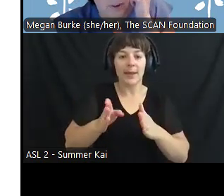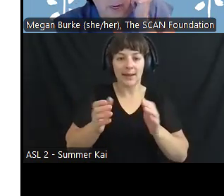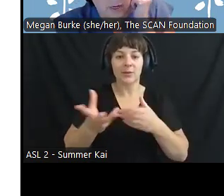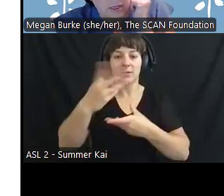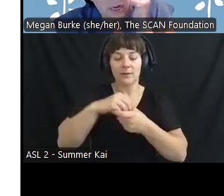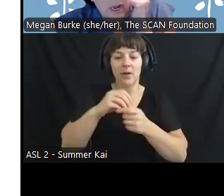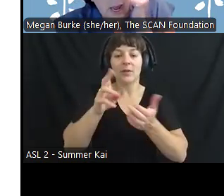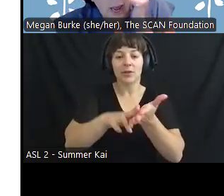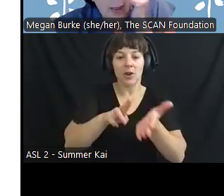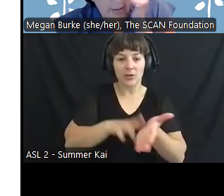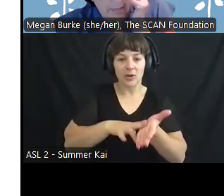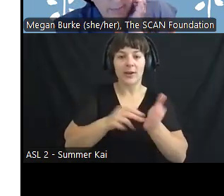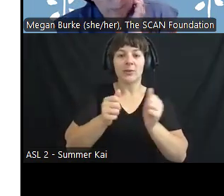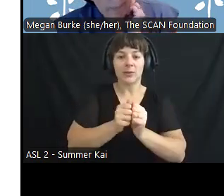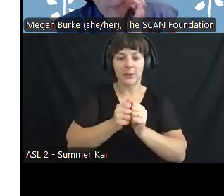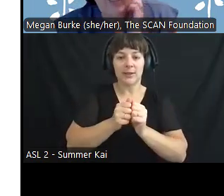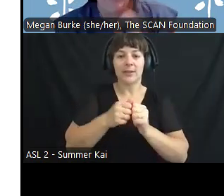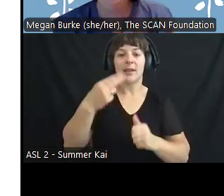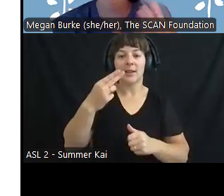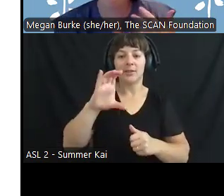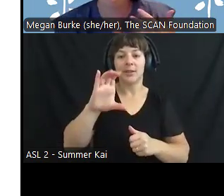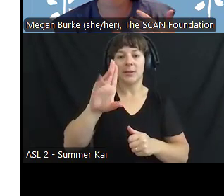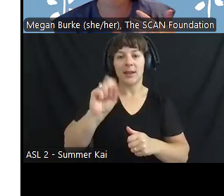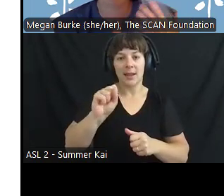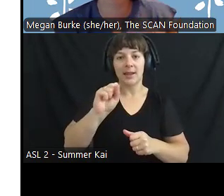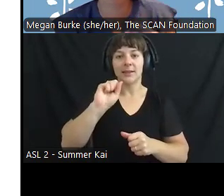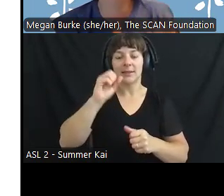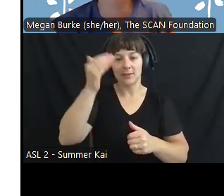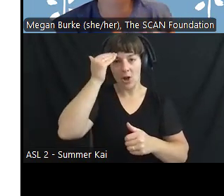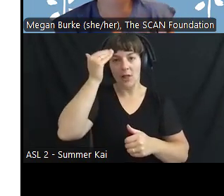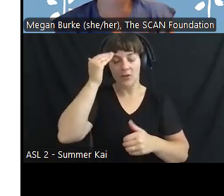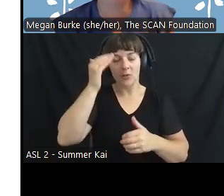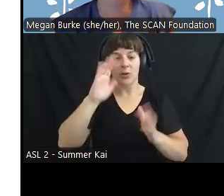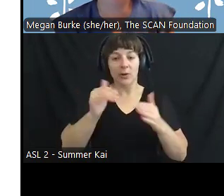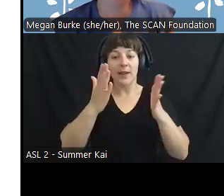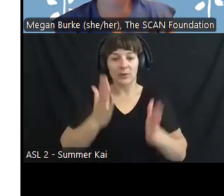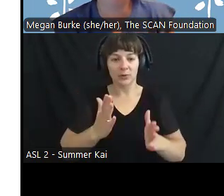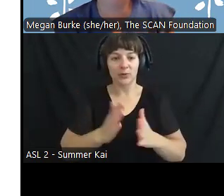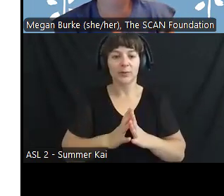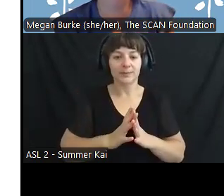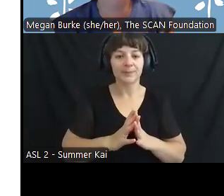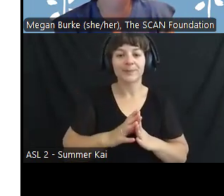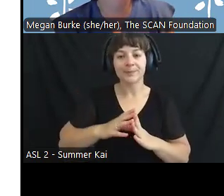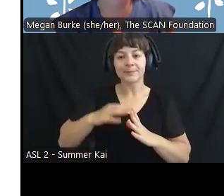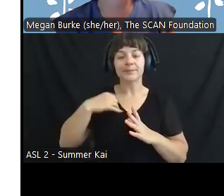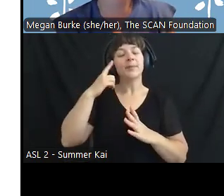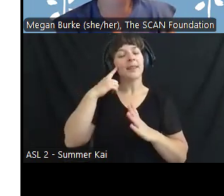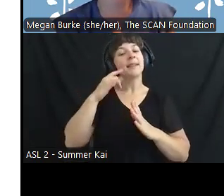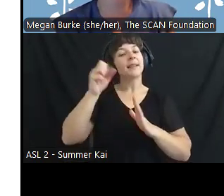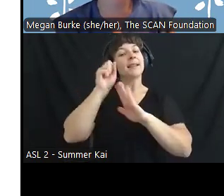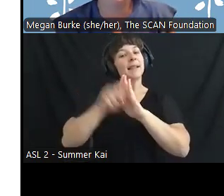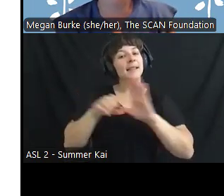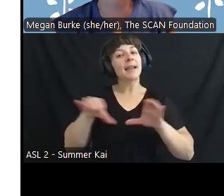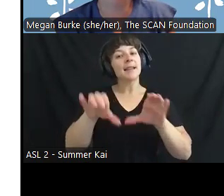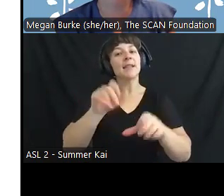experienced providers. And I think continued efforts, as the state has done, to support